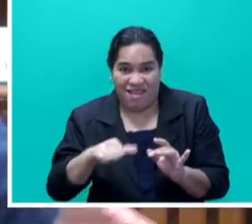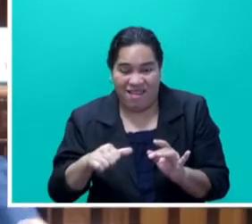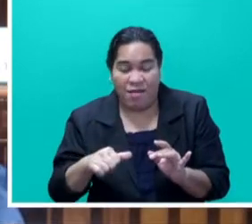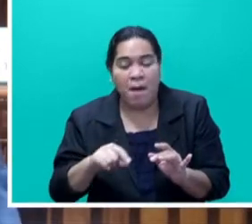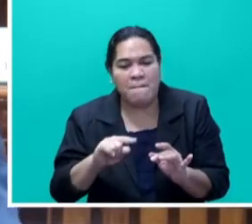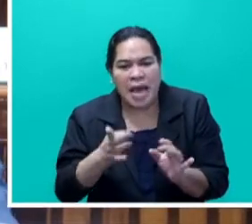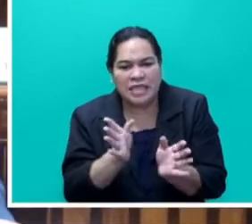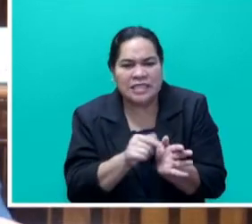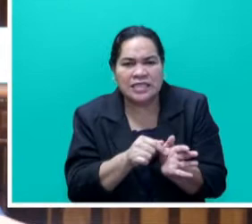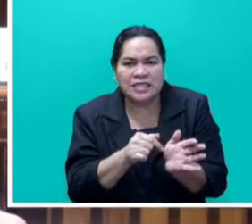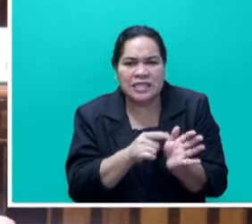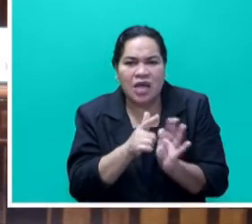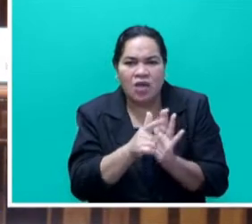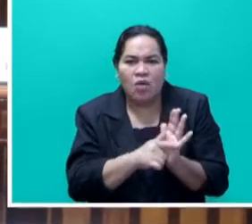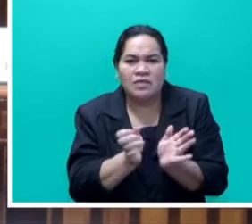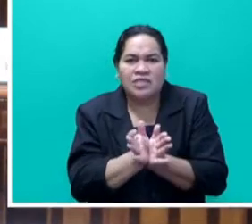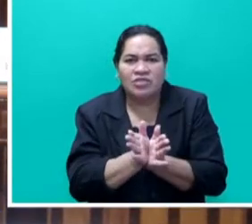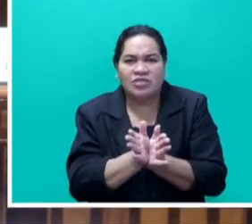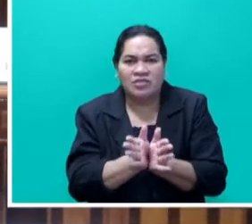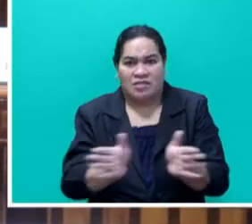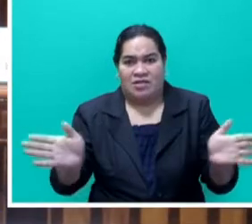wide coverage of